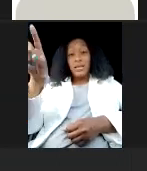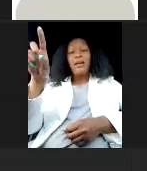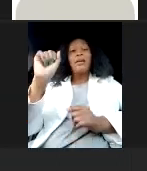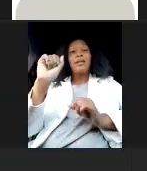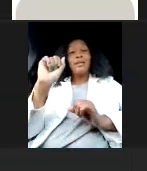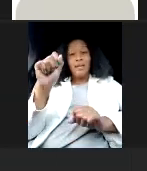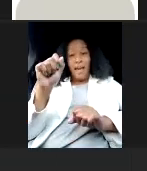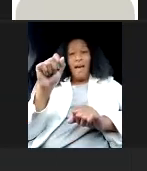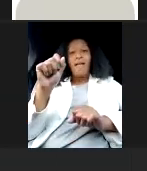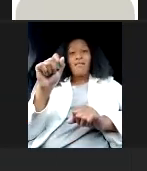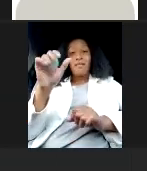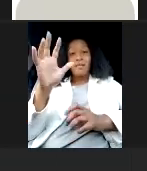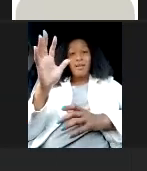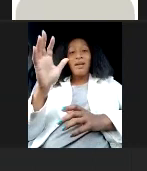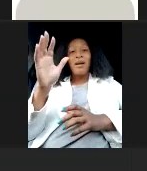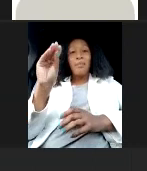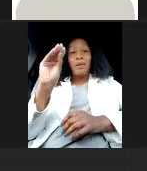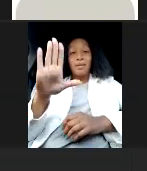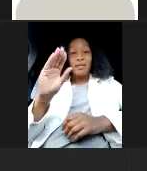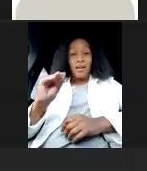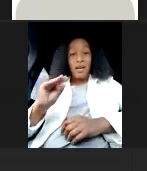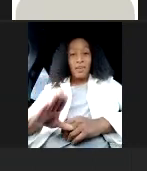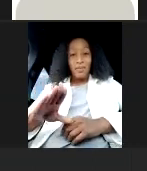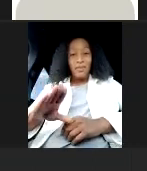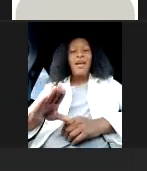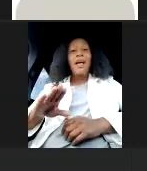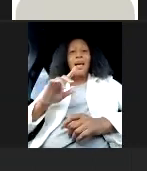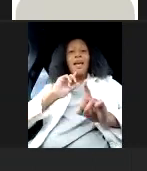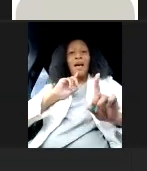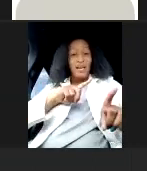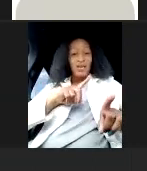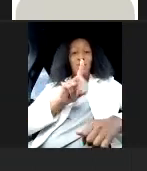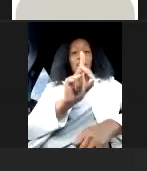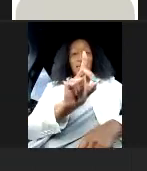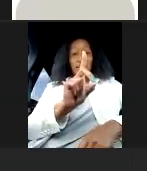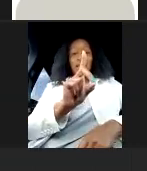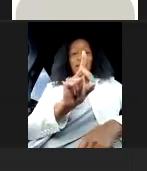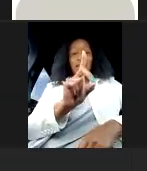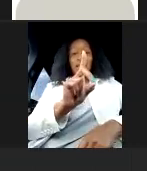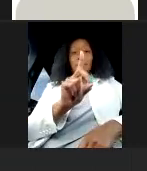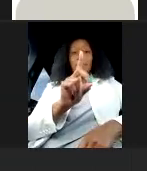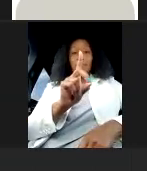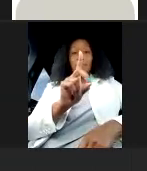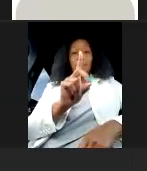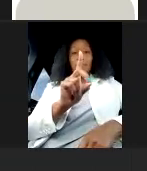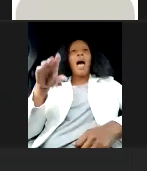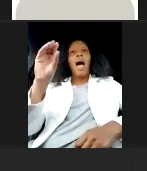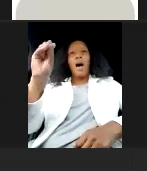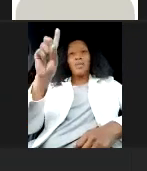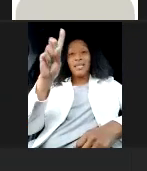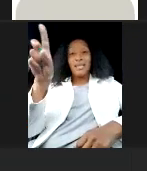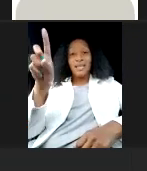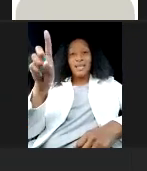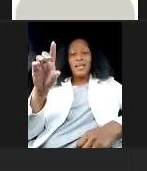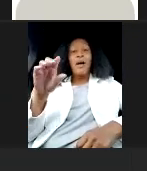fluid ounces, and that would be a density unit. Ounces per fluid ounce. Why?